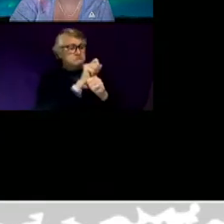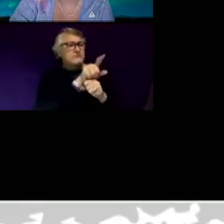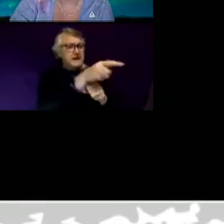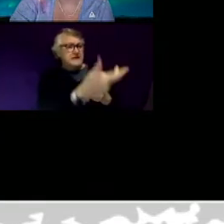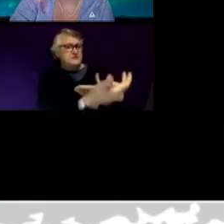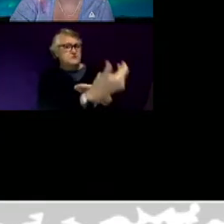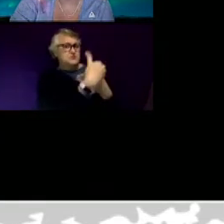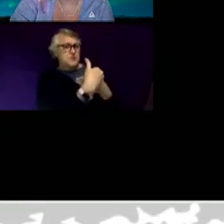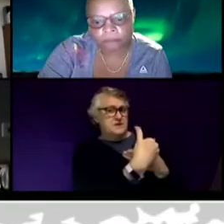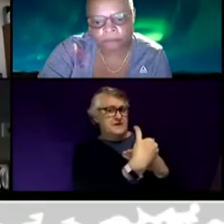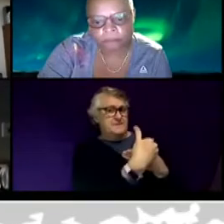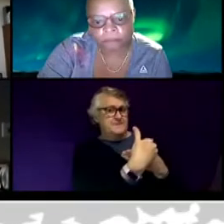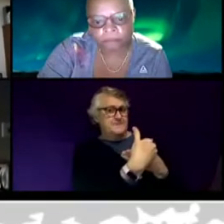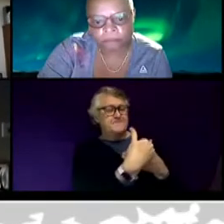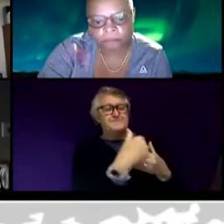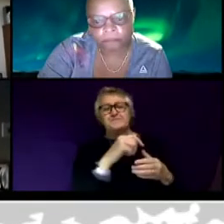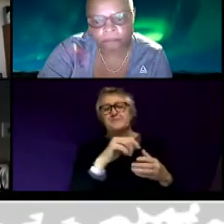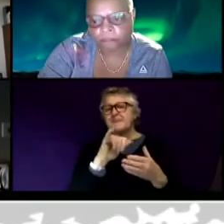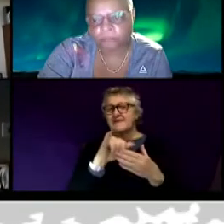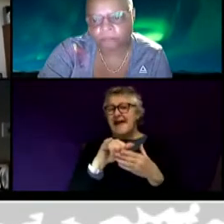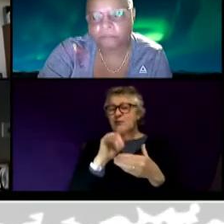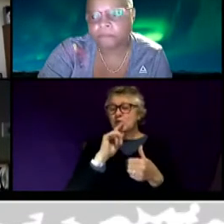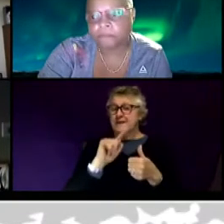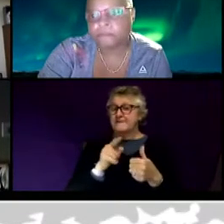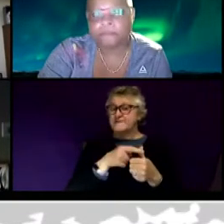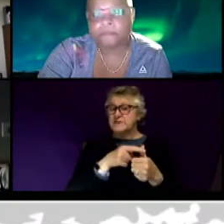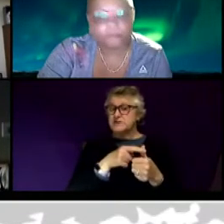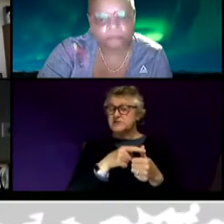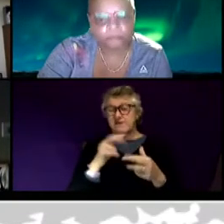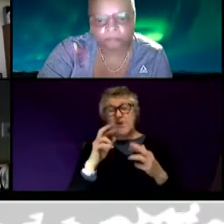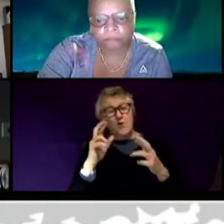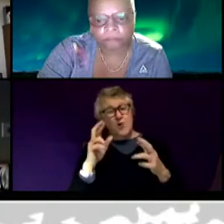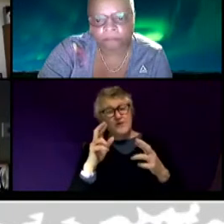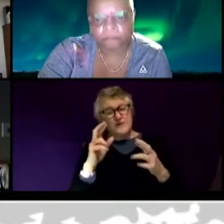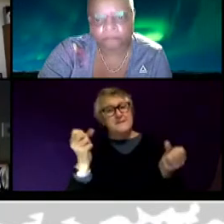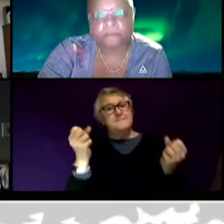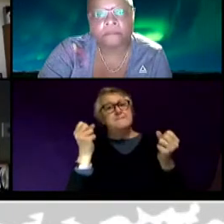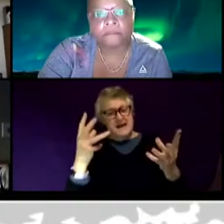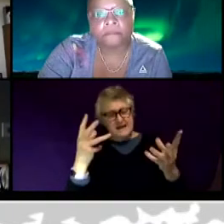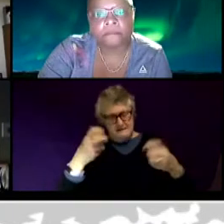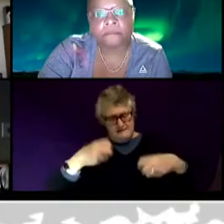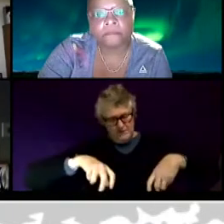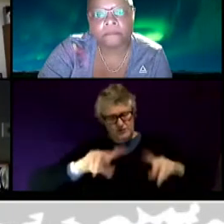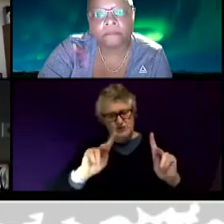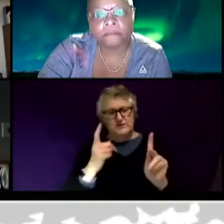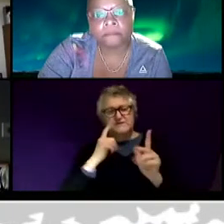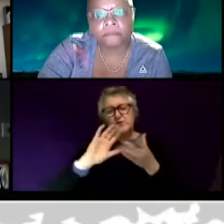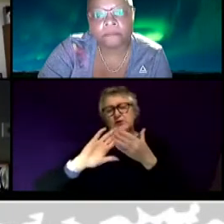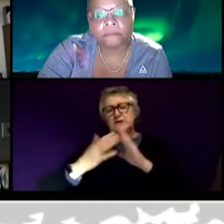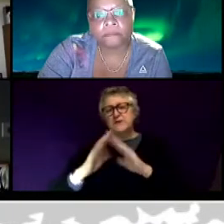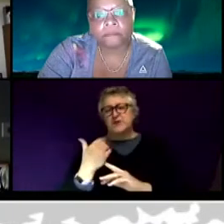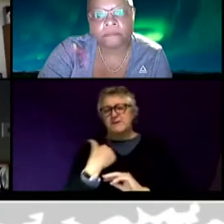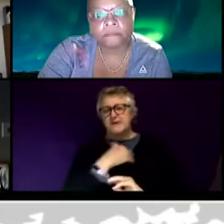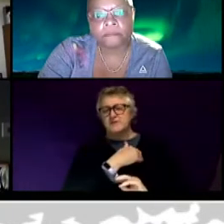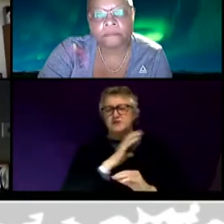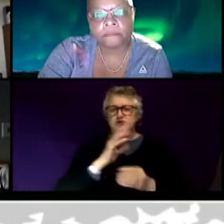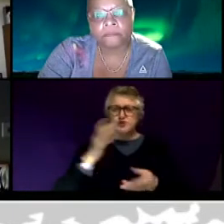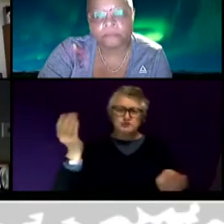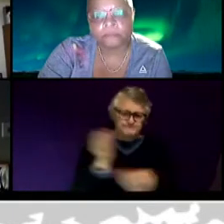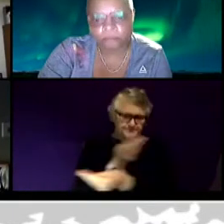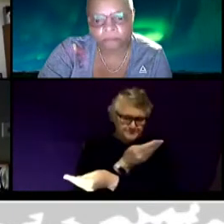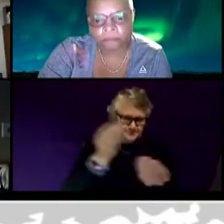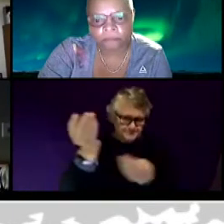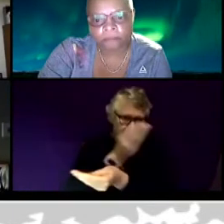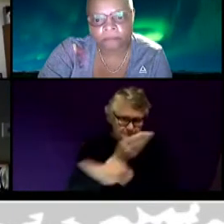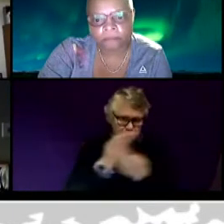is going to be the first of hopefully many opportunities for community members to share information. But just tonight,